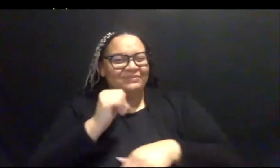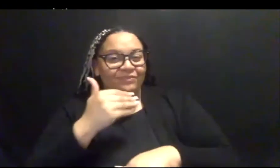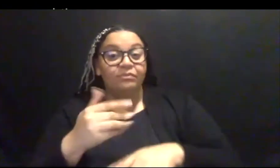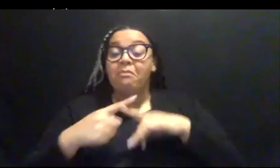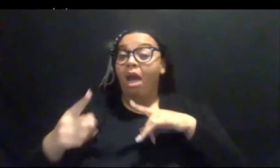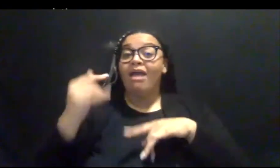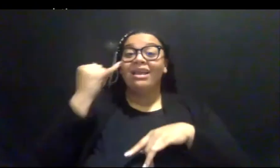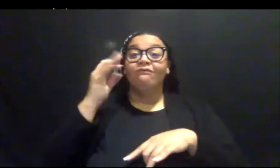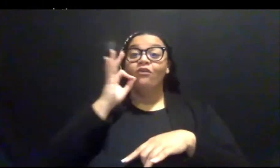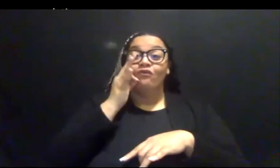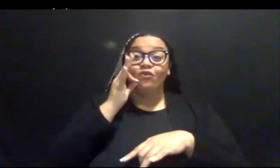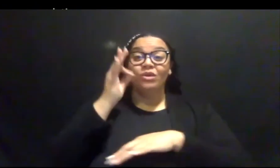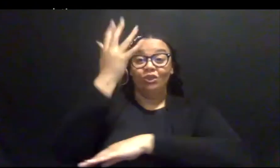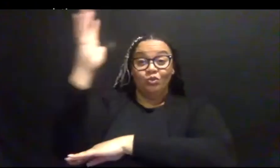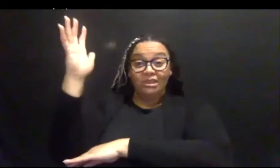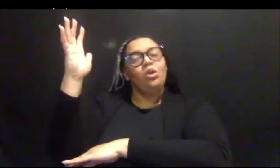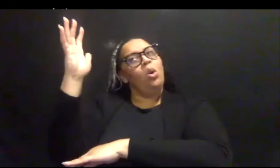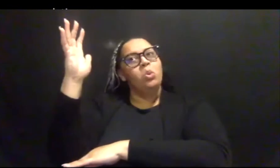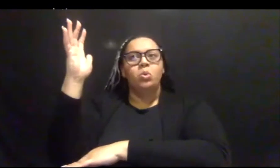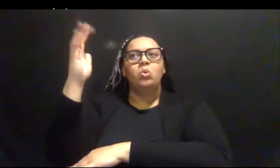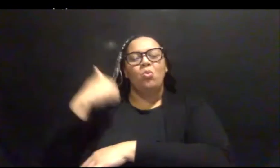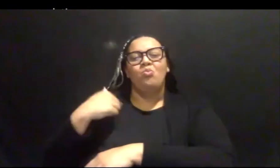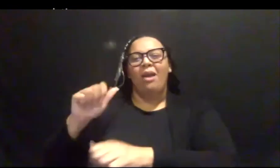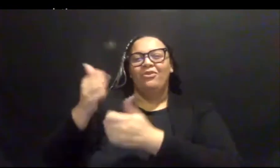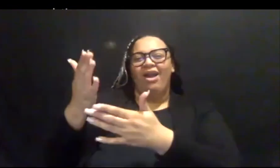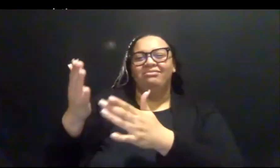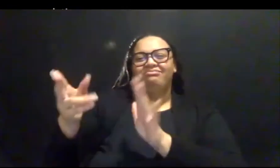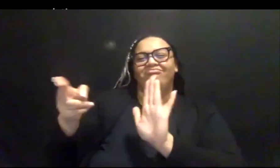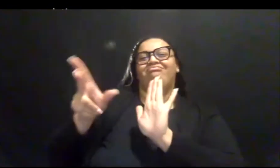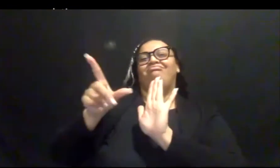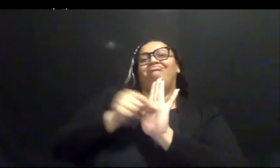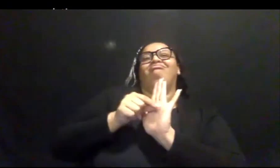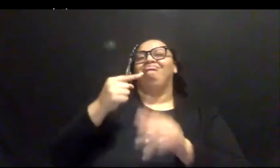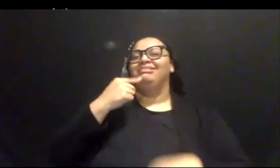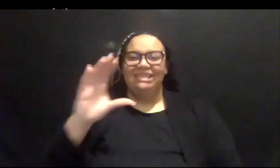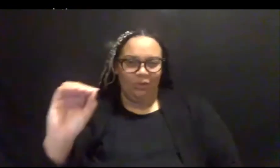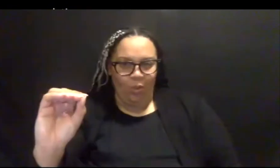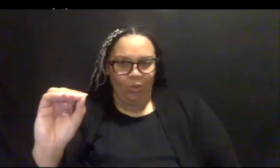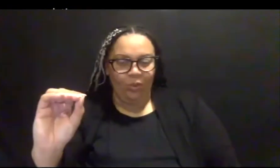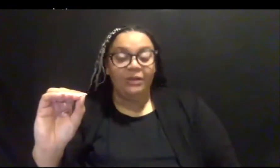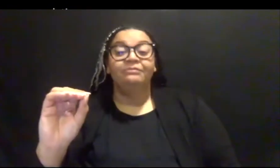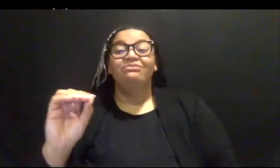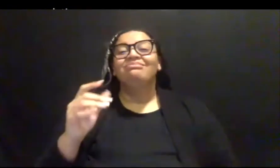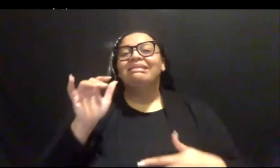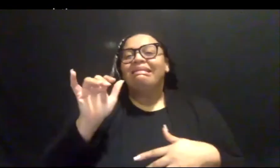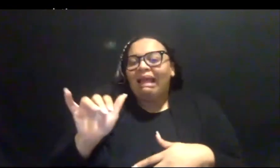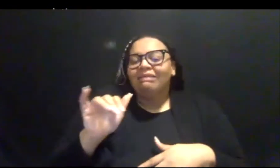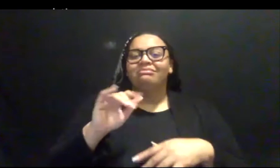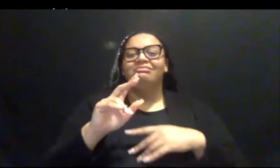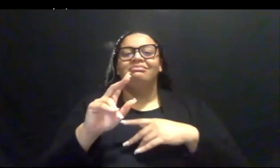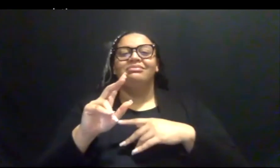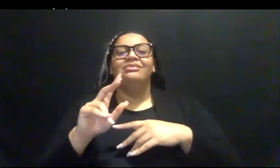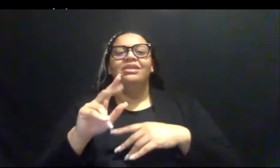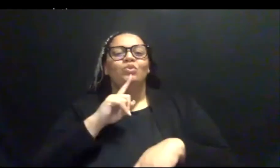fruiting trees, I'll give that a resistance of 0 or 1. But again, that's kind of an arbitrary assignment, and it's really